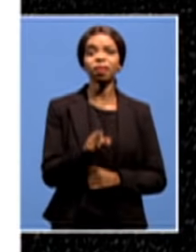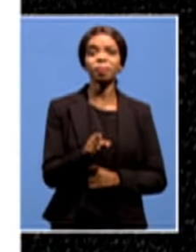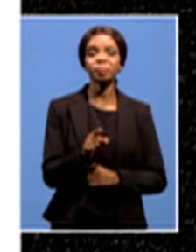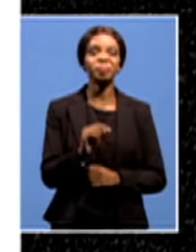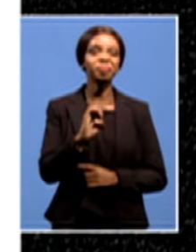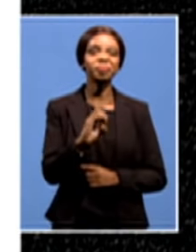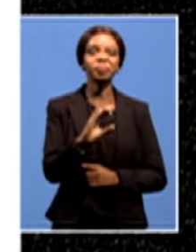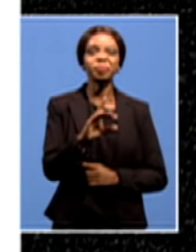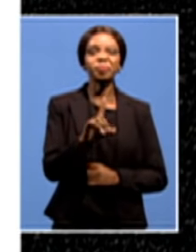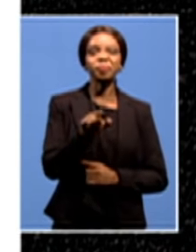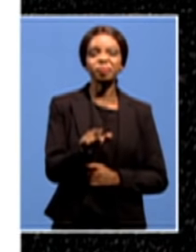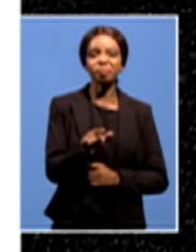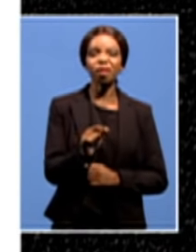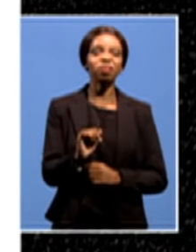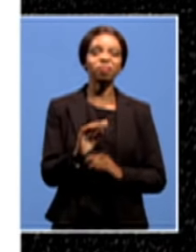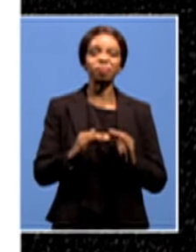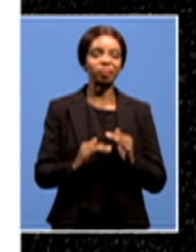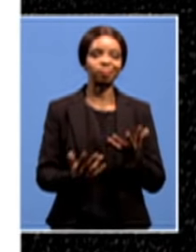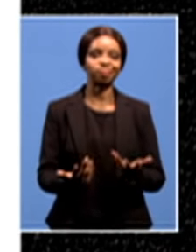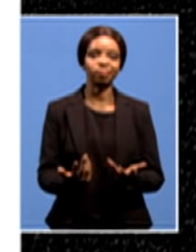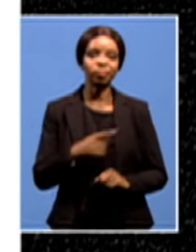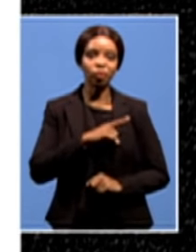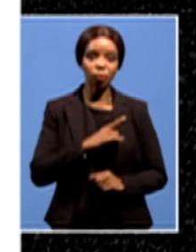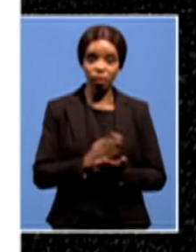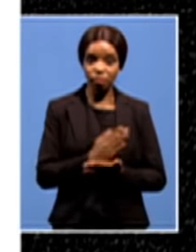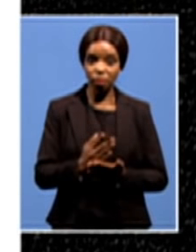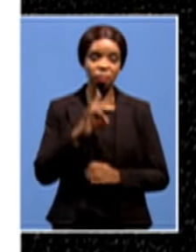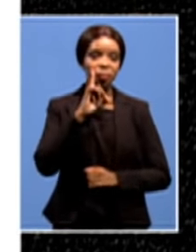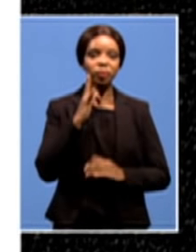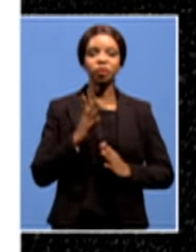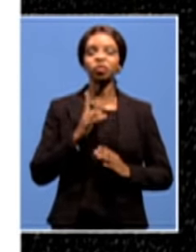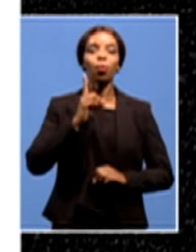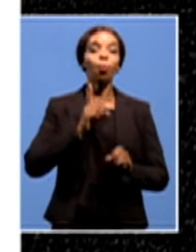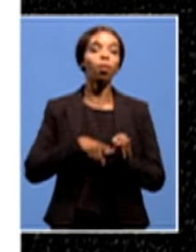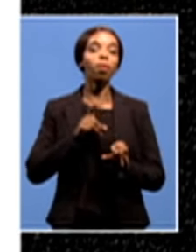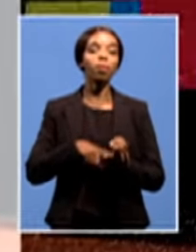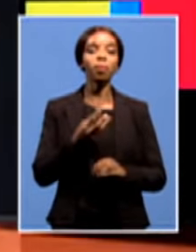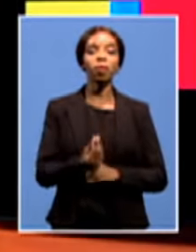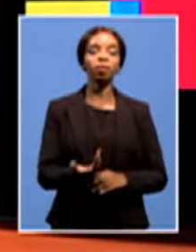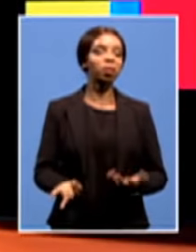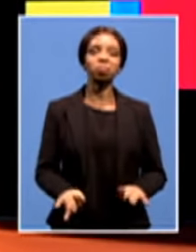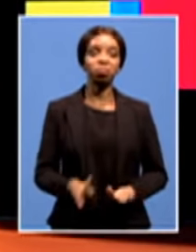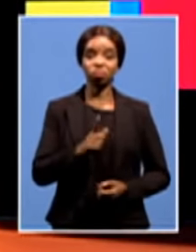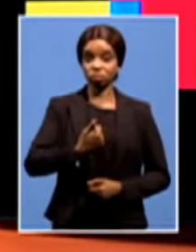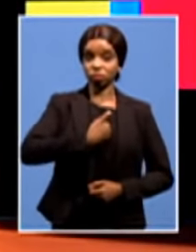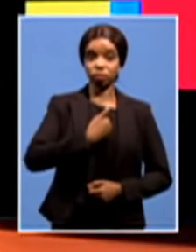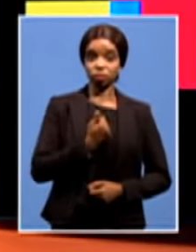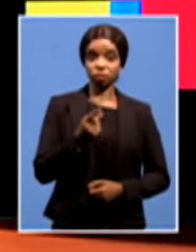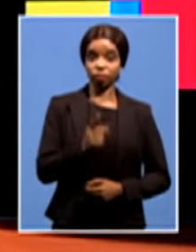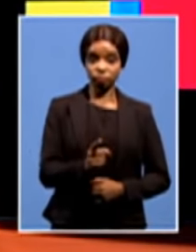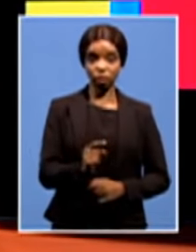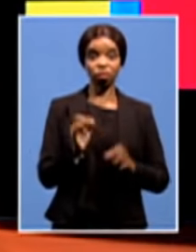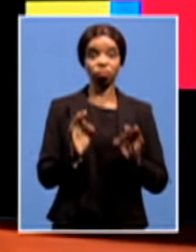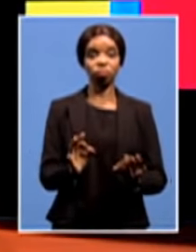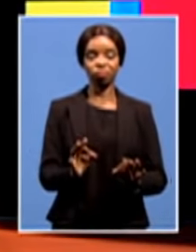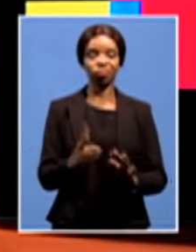poor because some of the creche teachers aren't qualified. They themselves might be illiterate. And that's really part